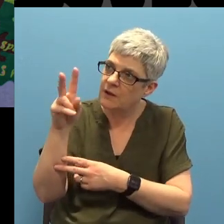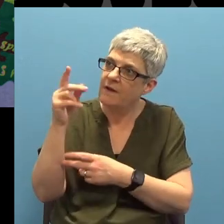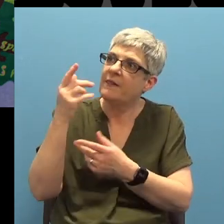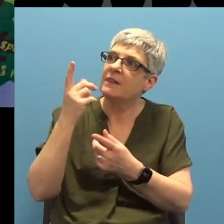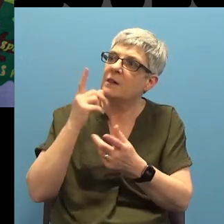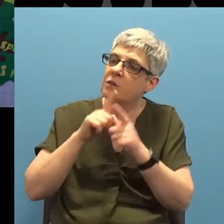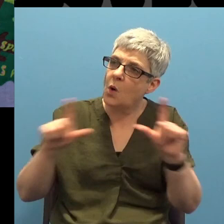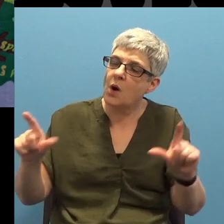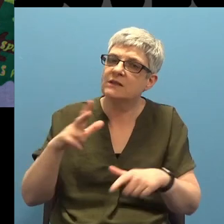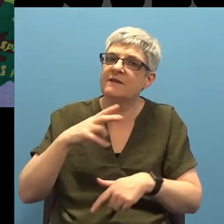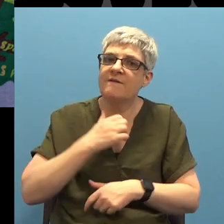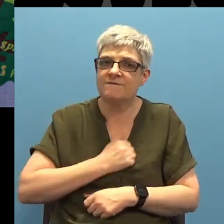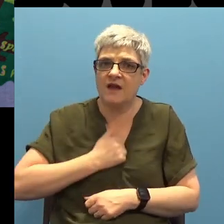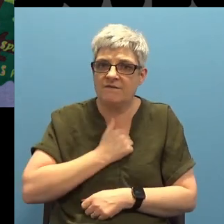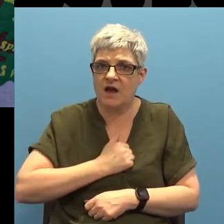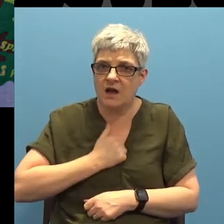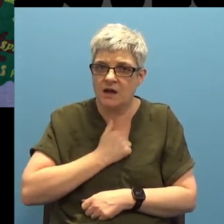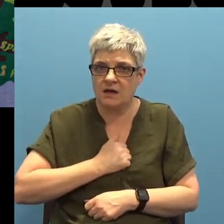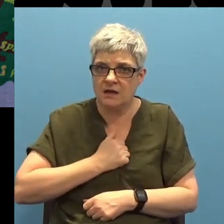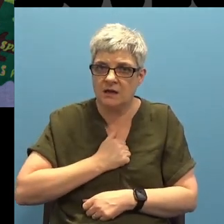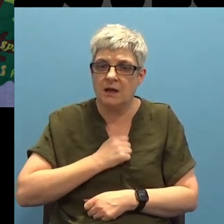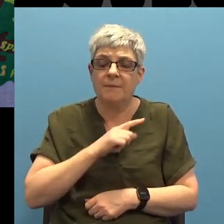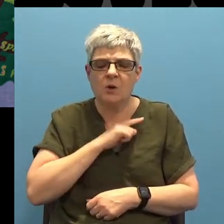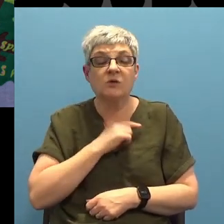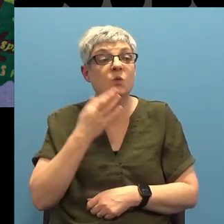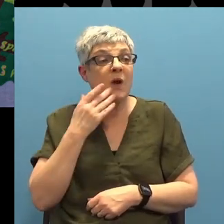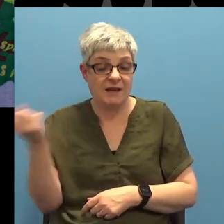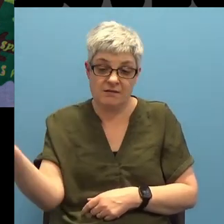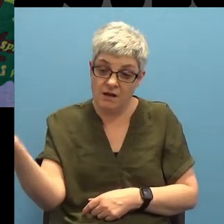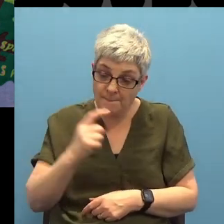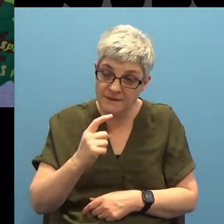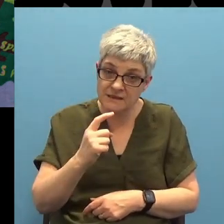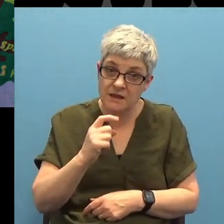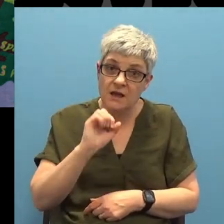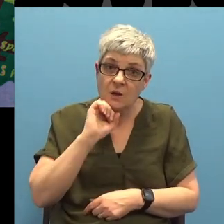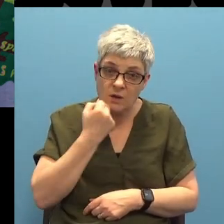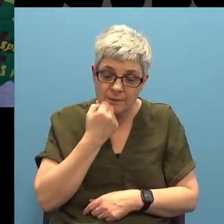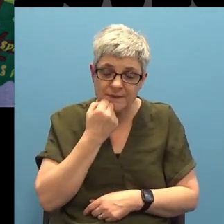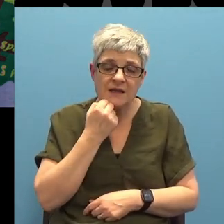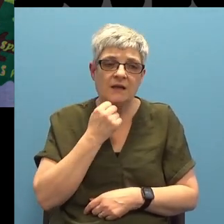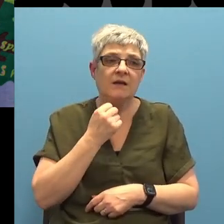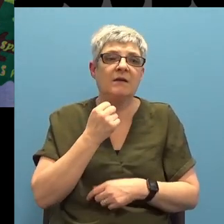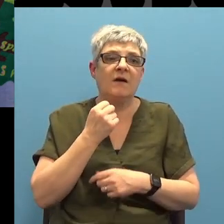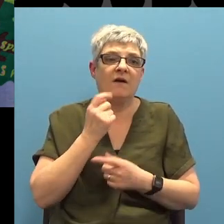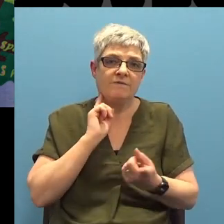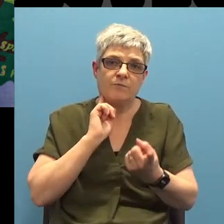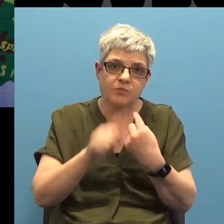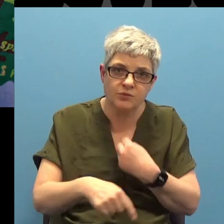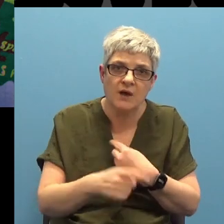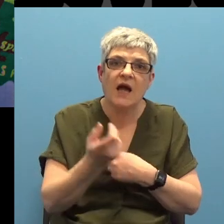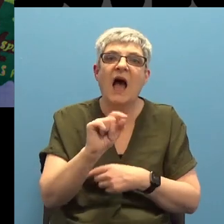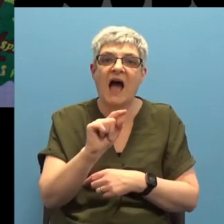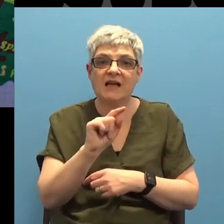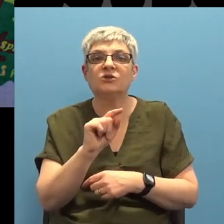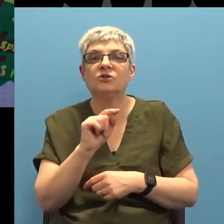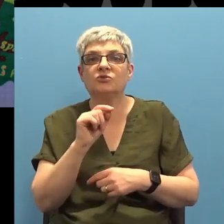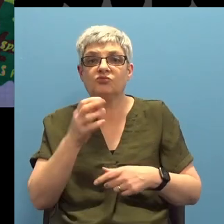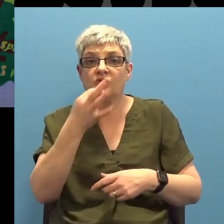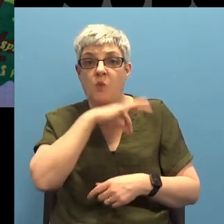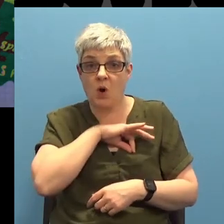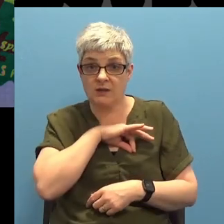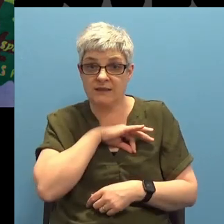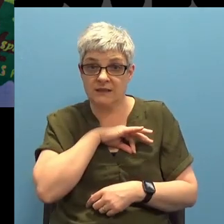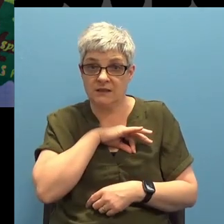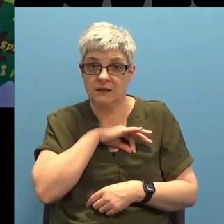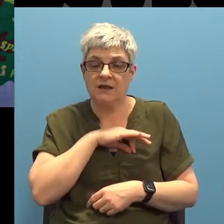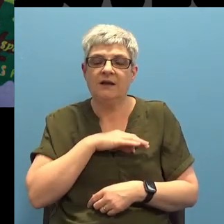favour. Because when that day comes, it will be a day of vengeance and of reward. The tables will be turned.